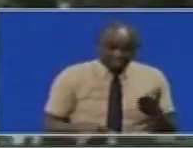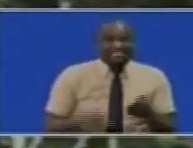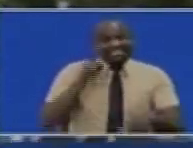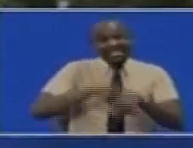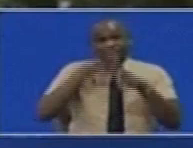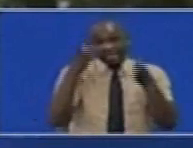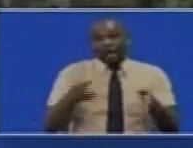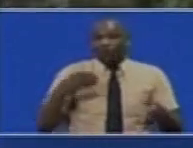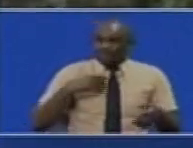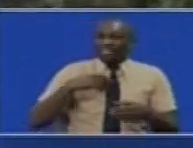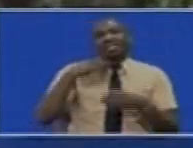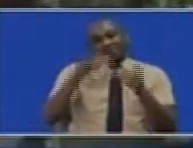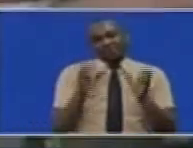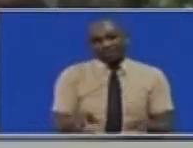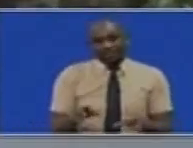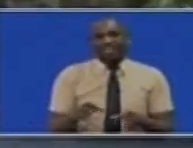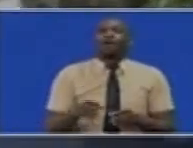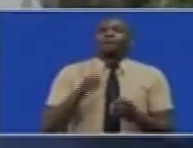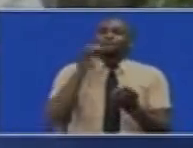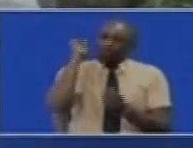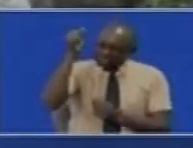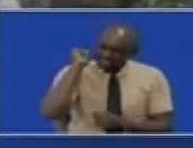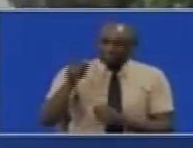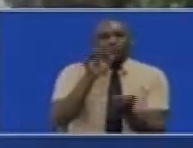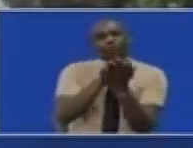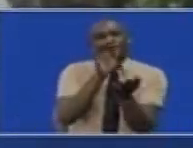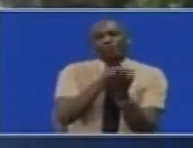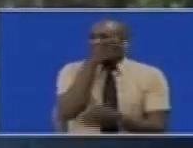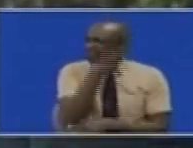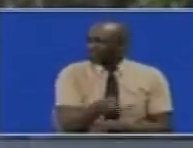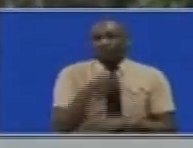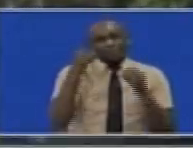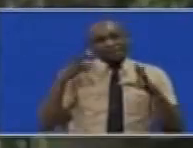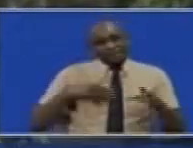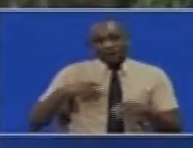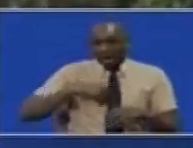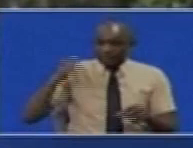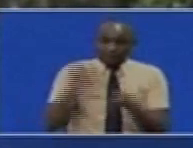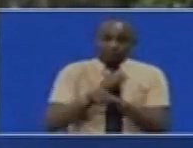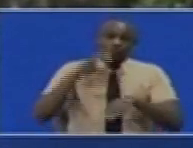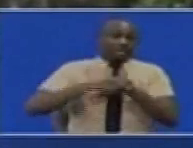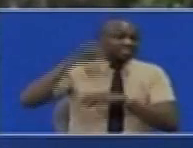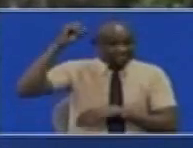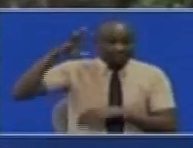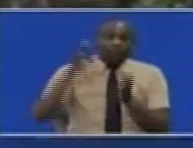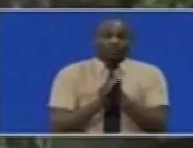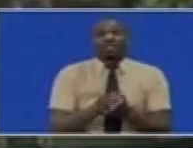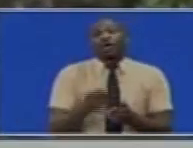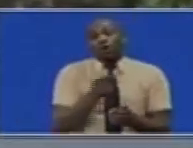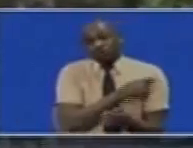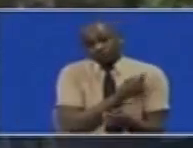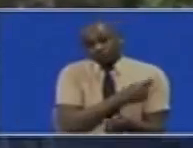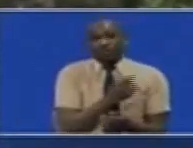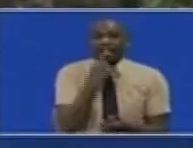hii, hatuwawachi. Siasa za propaganda ndio zimesababisha watu wetu wakose kupata stima na matibabu kwa